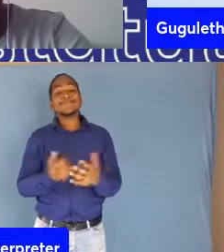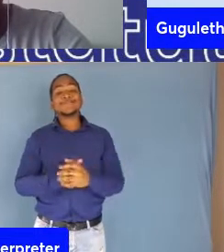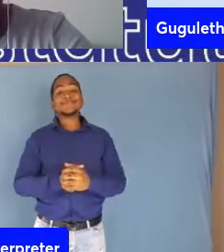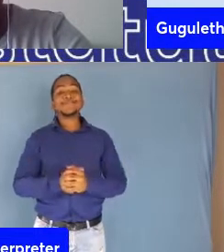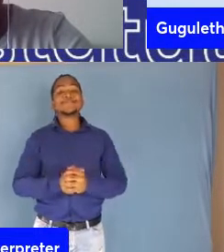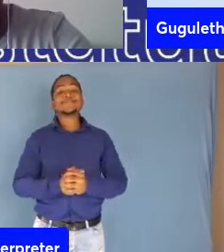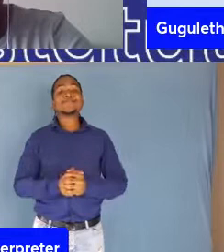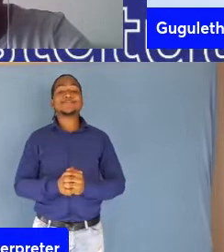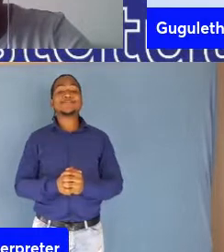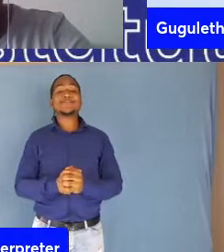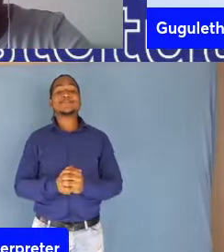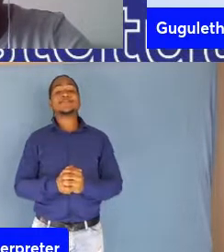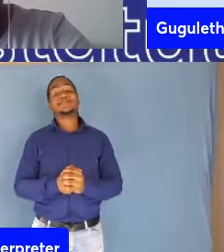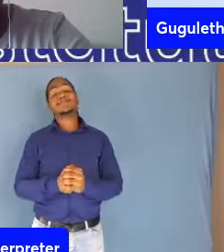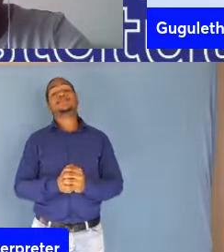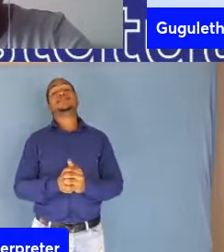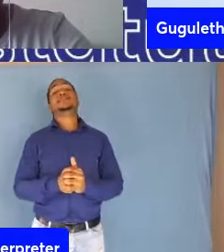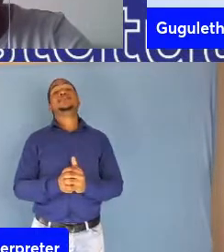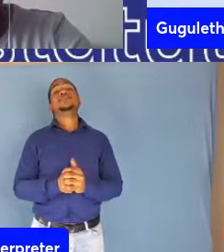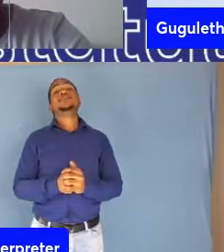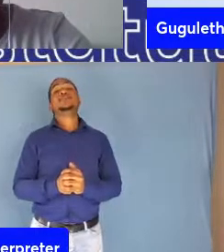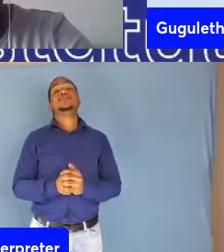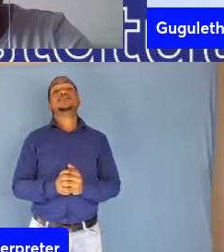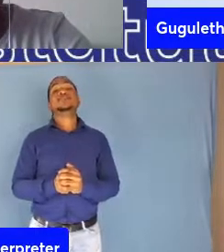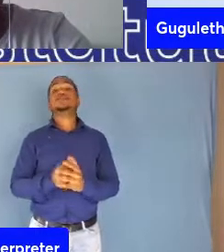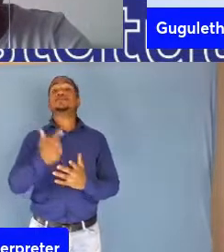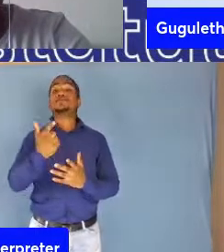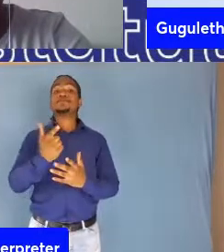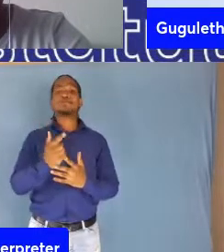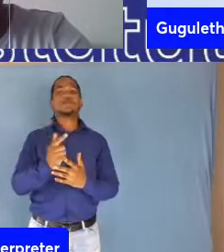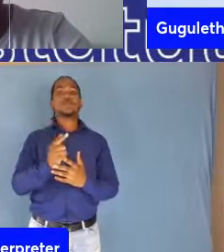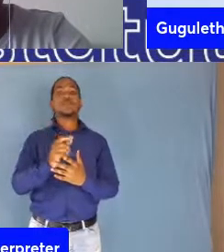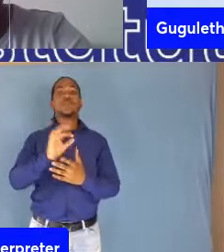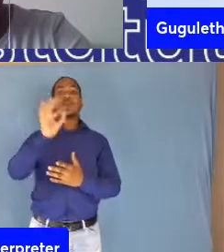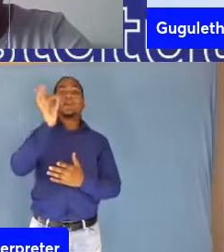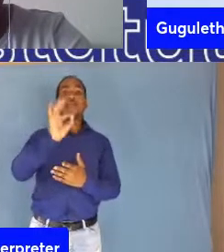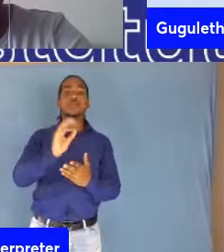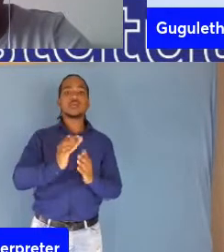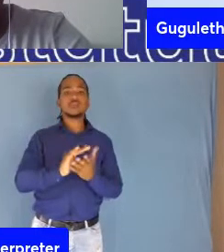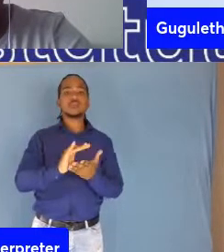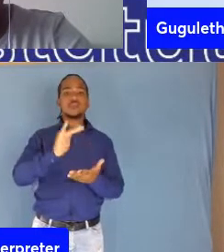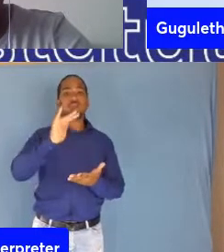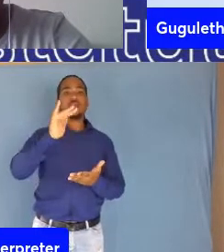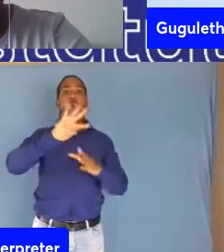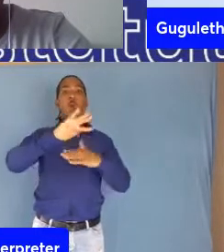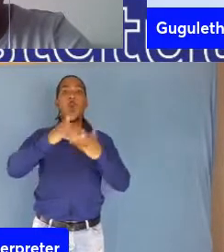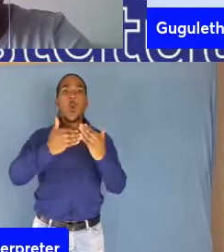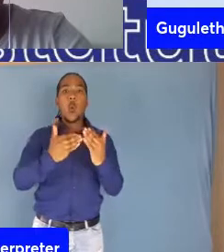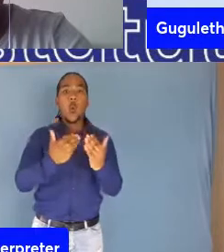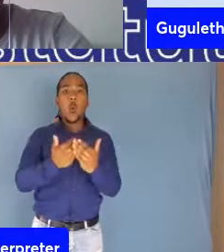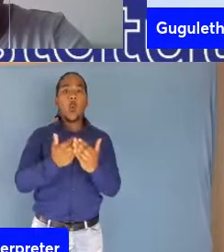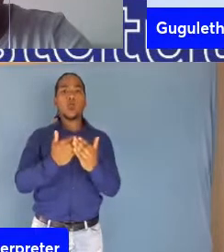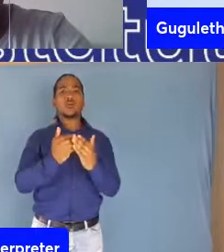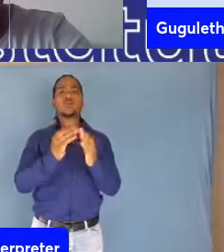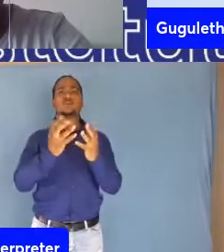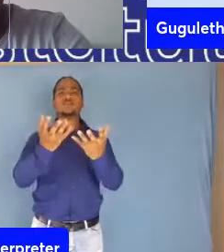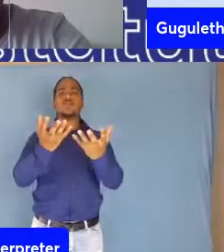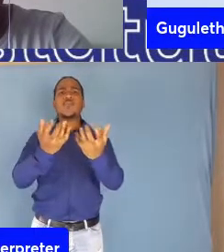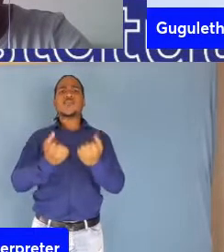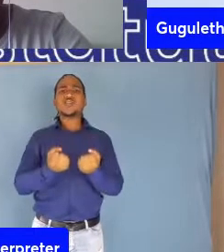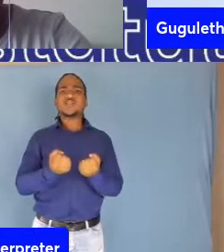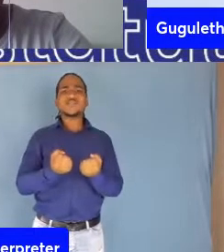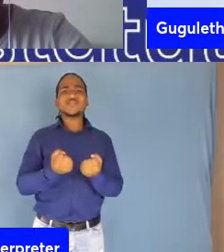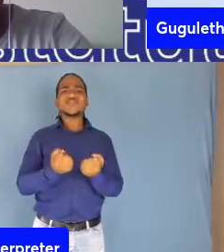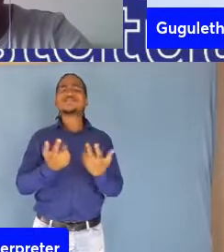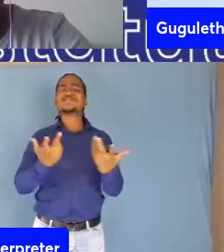Yeah, the percentage of well being received or positive response. No, I mean, we're